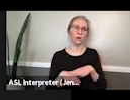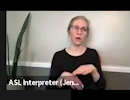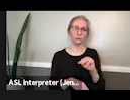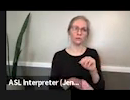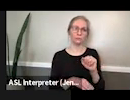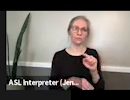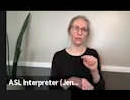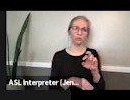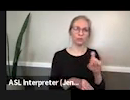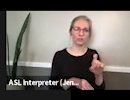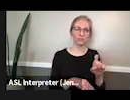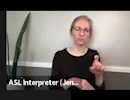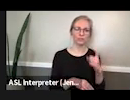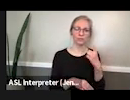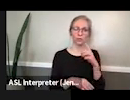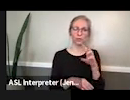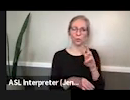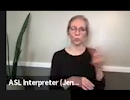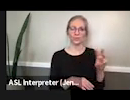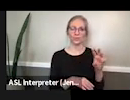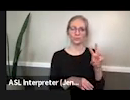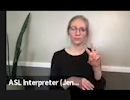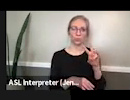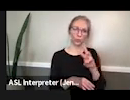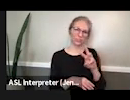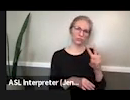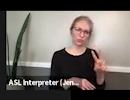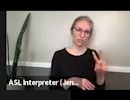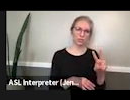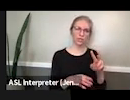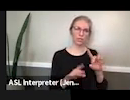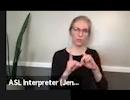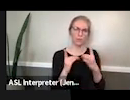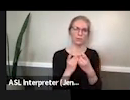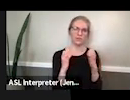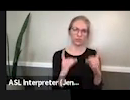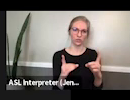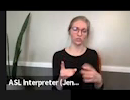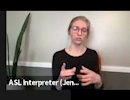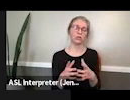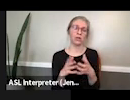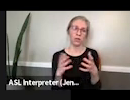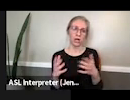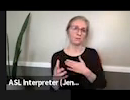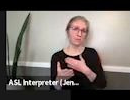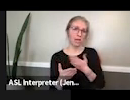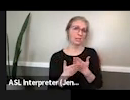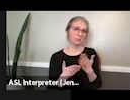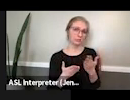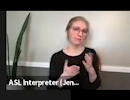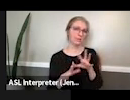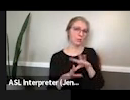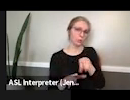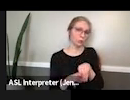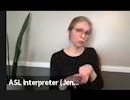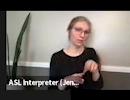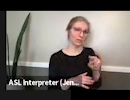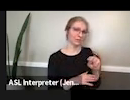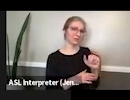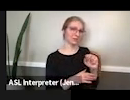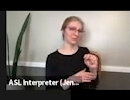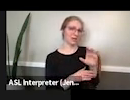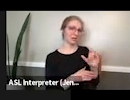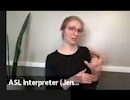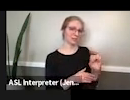West Virginia Department of Ed. A lot of my stuff is included in there. A lot of the stuff Nancy Steele has developed. She's working